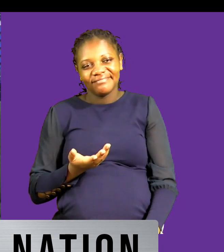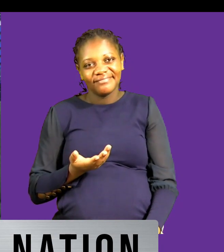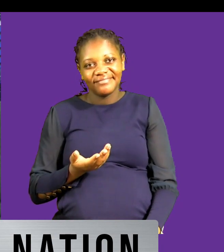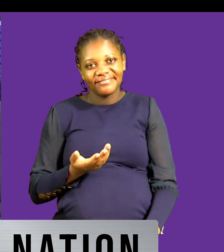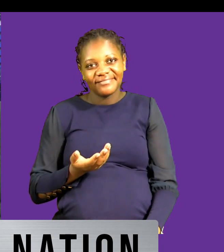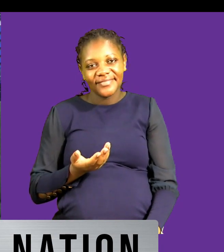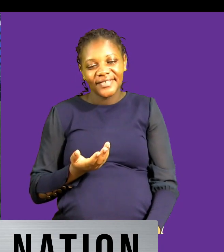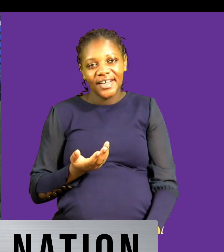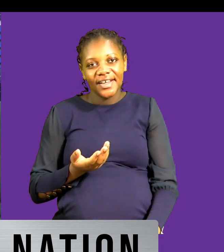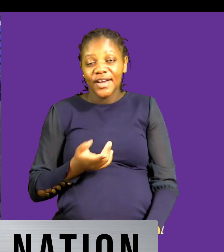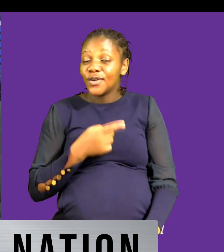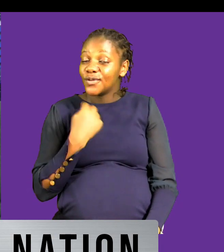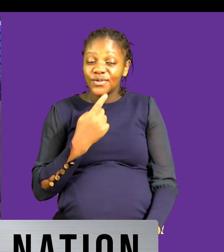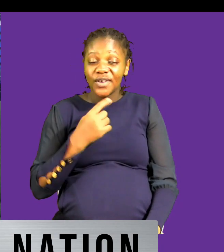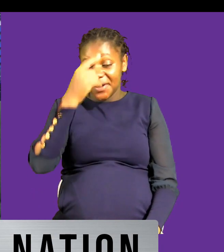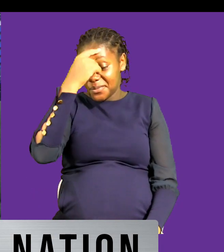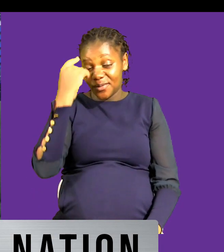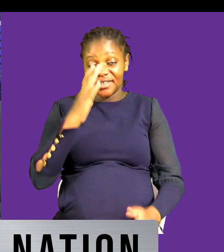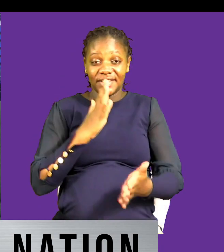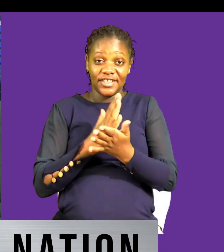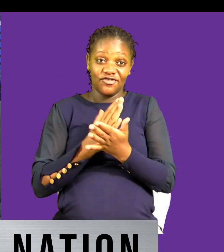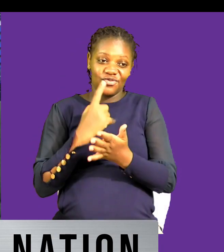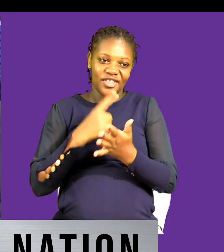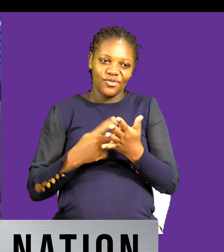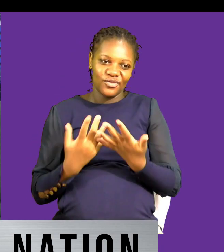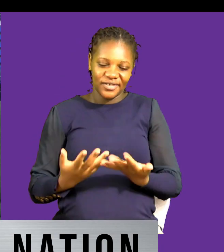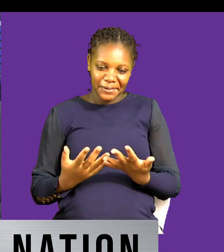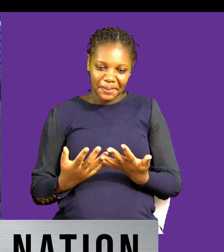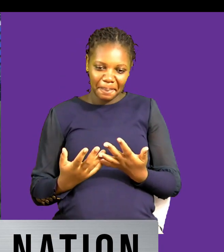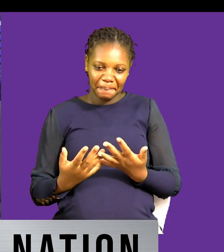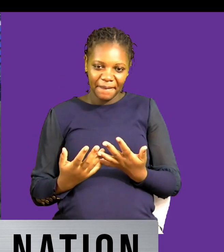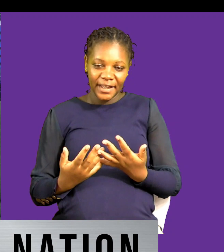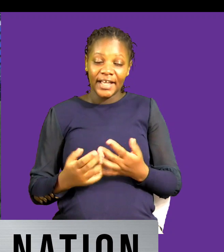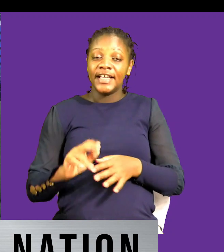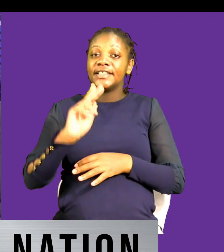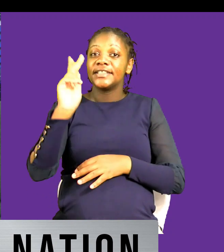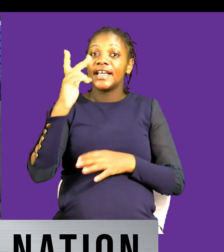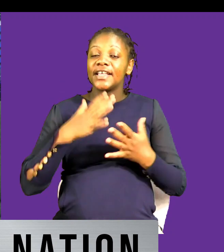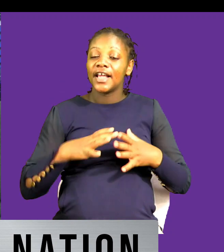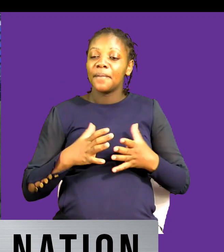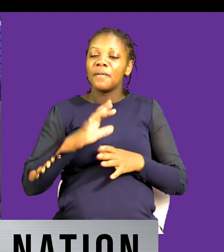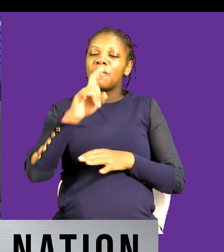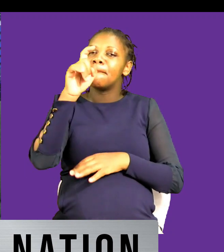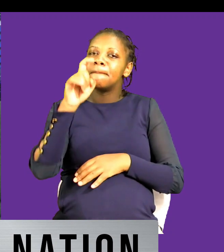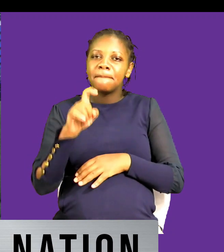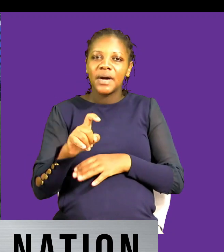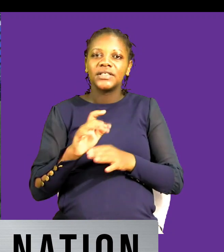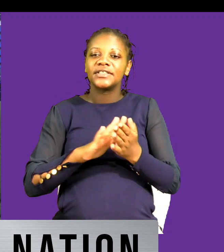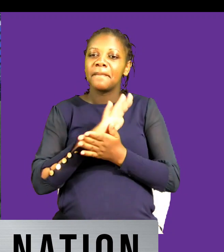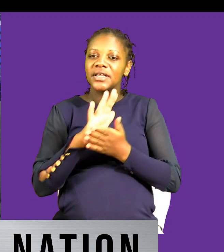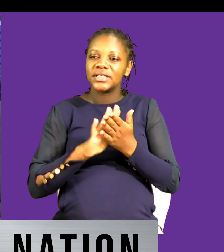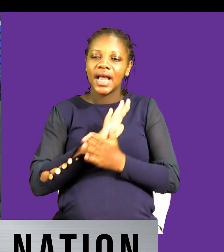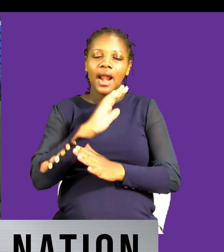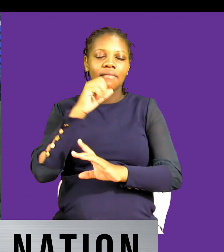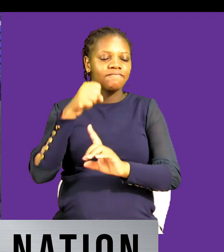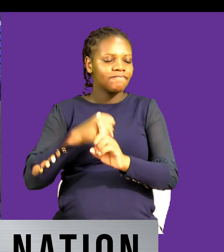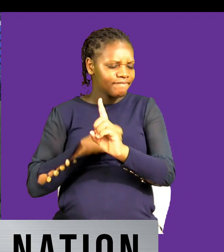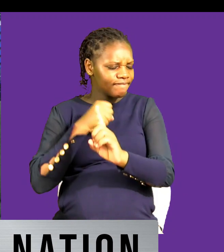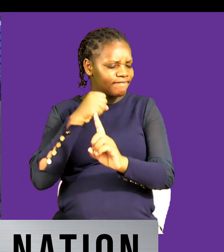Jonah, the truth of this matter is that it's Wananchi that must basically become vigilant.